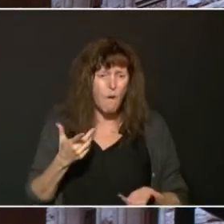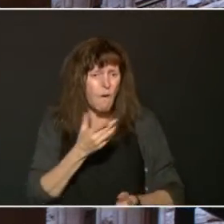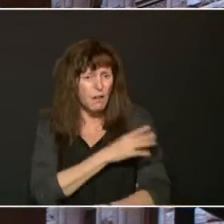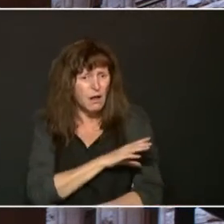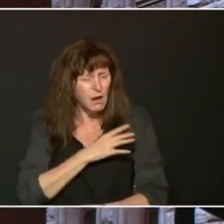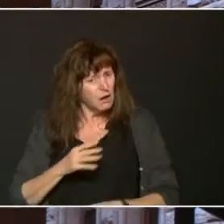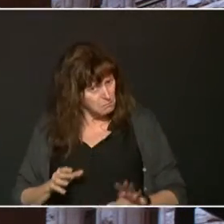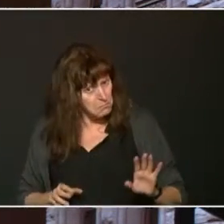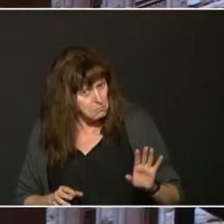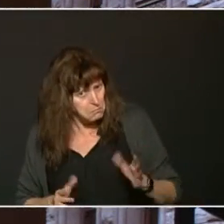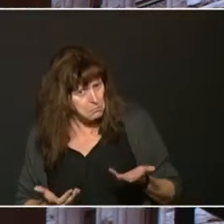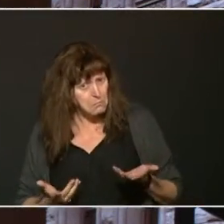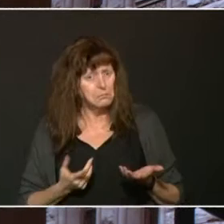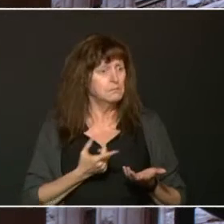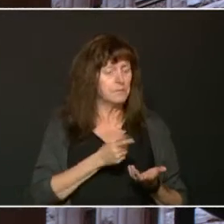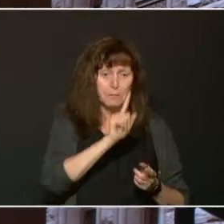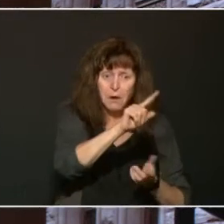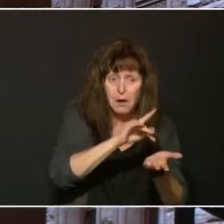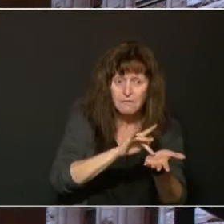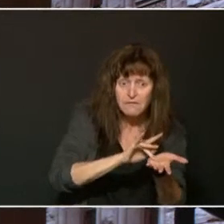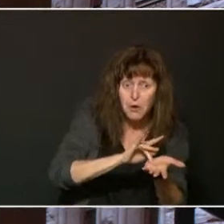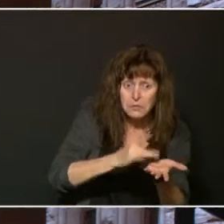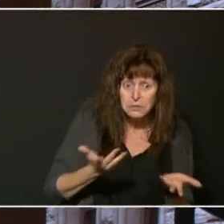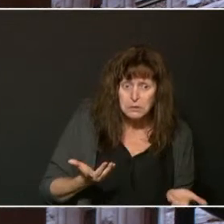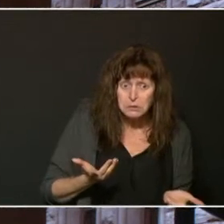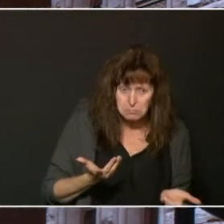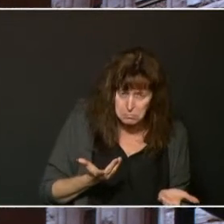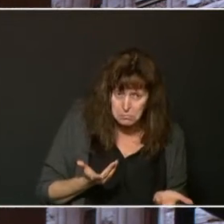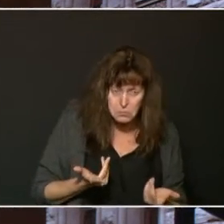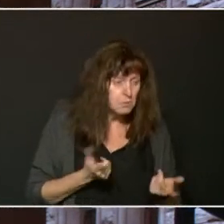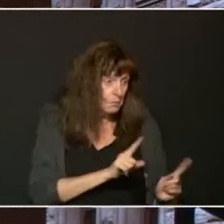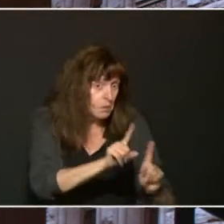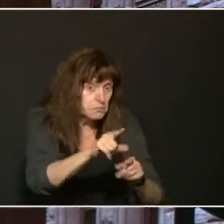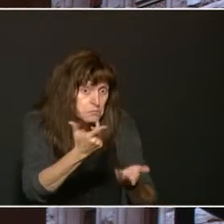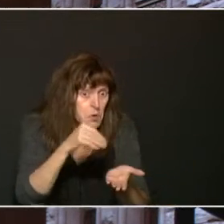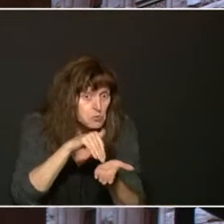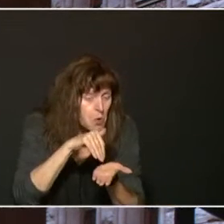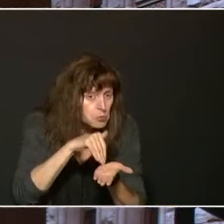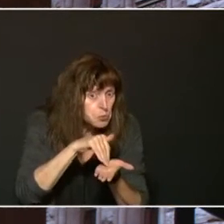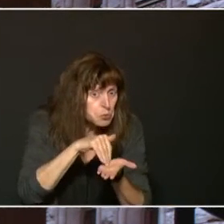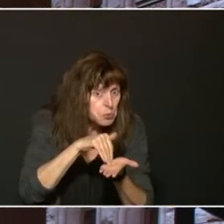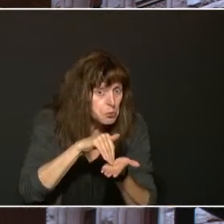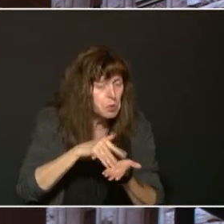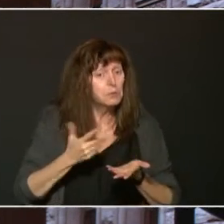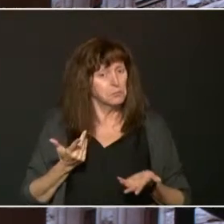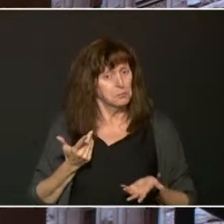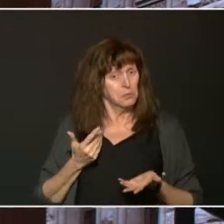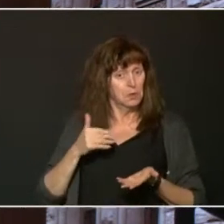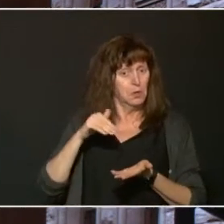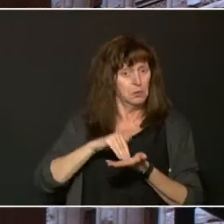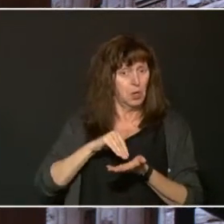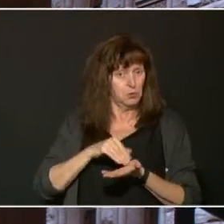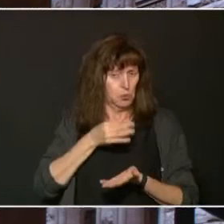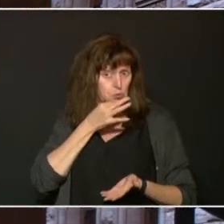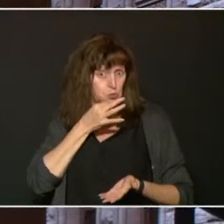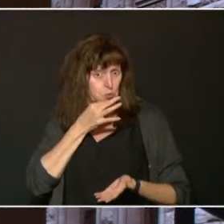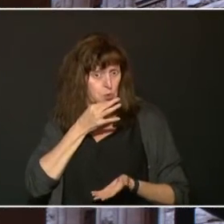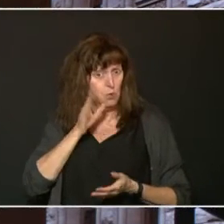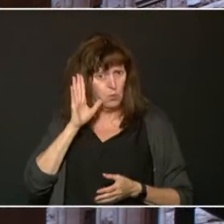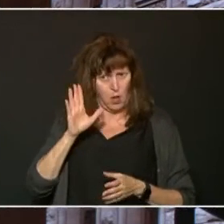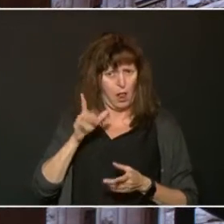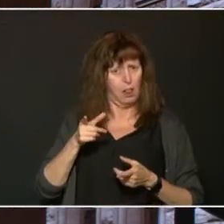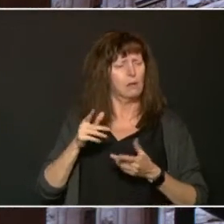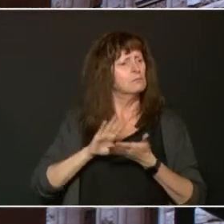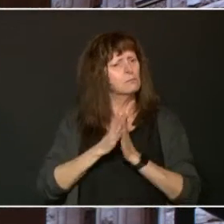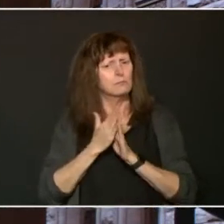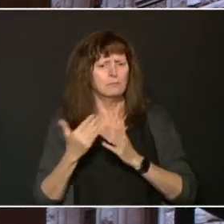pharmacist, or you can start to see your primary care provider, as they will be playing a bigger role in the vaccination